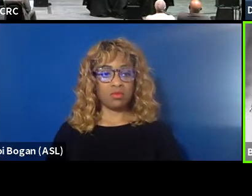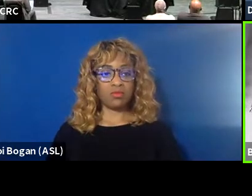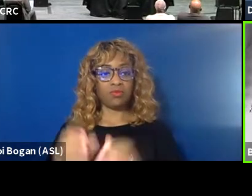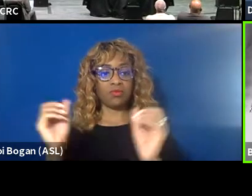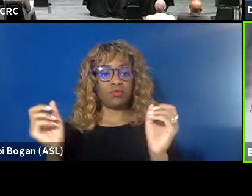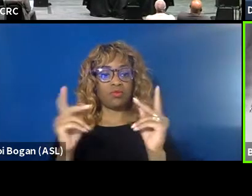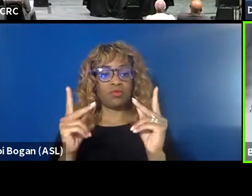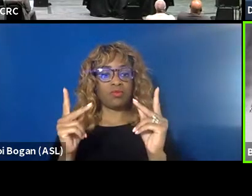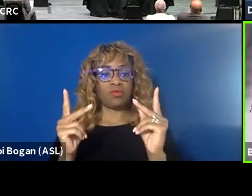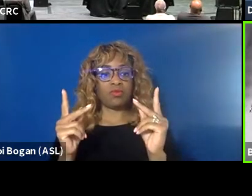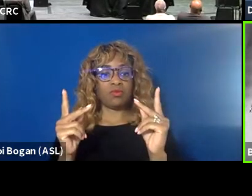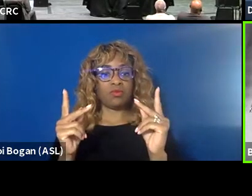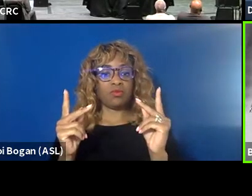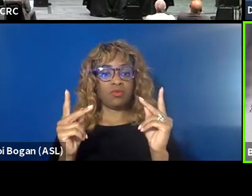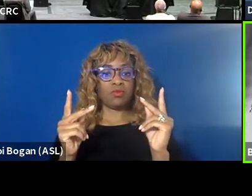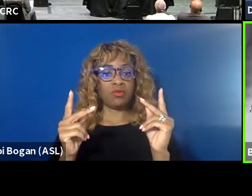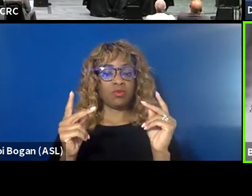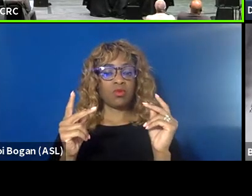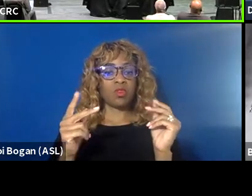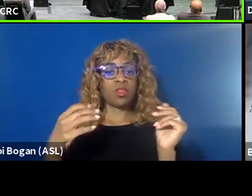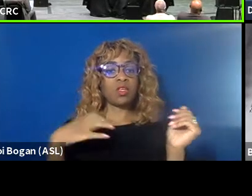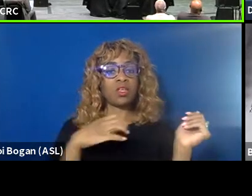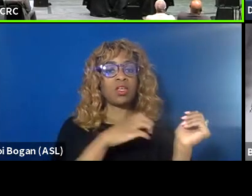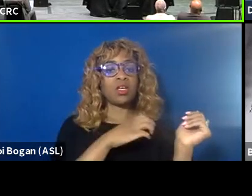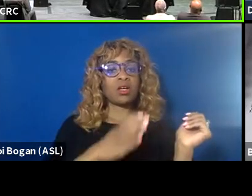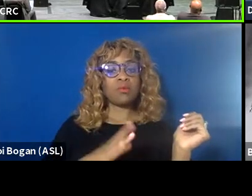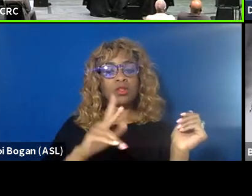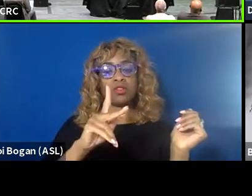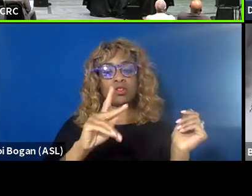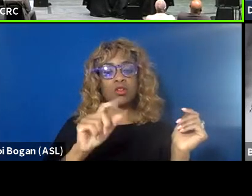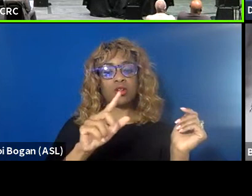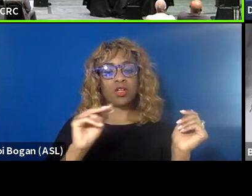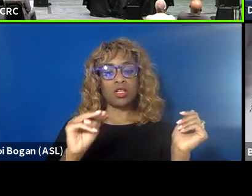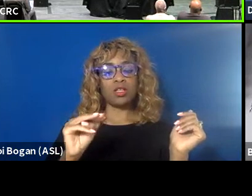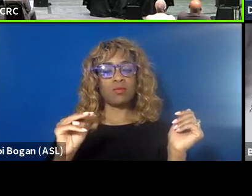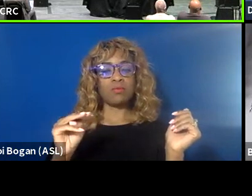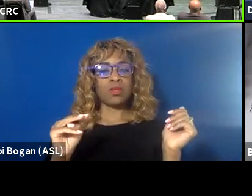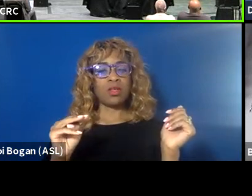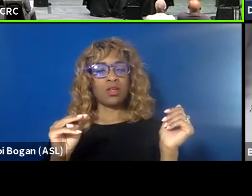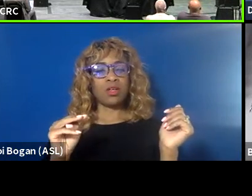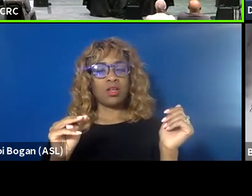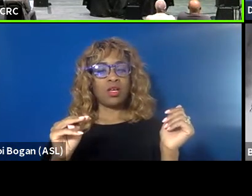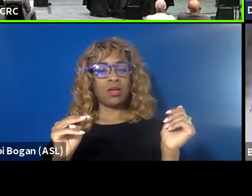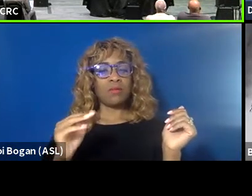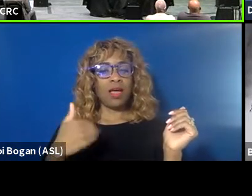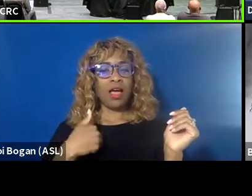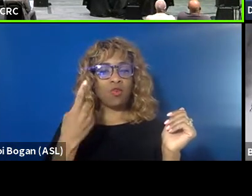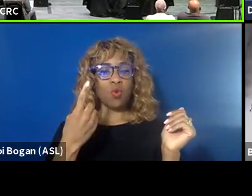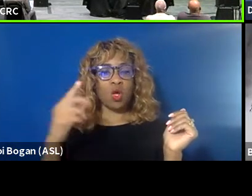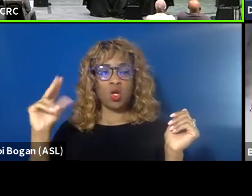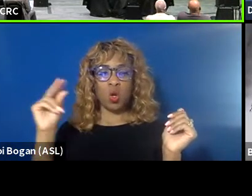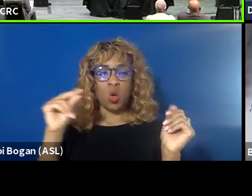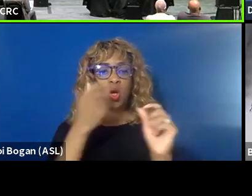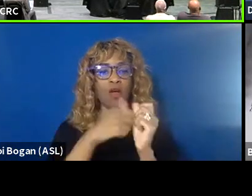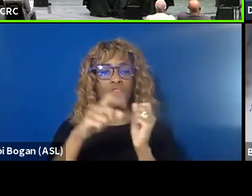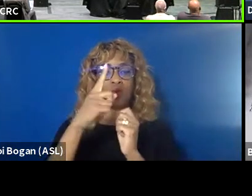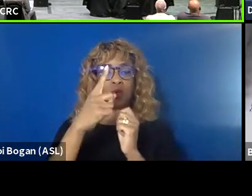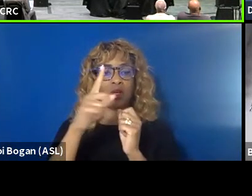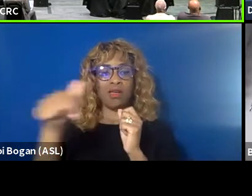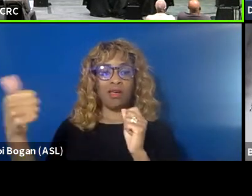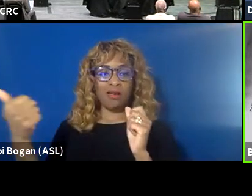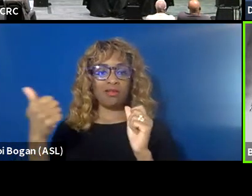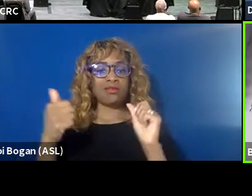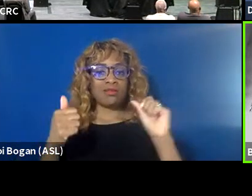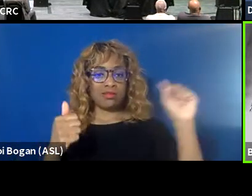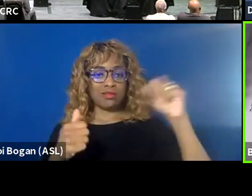Okay. We have Yeah. Commissioner Kellum. This is Commissioner Zatella. We have 1 nay in the room. Everybody else was an aye.